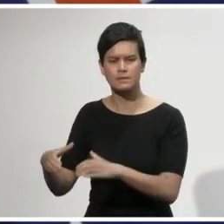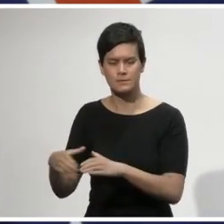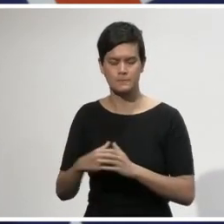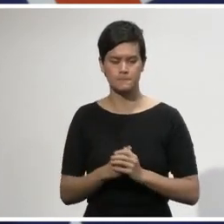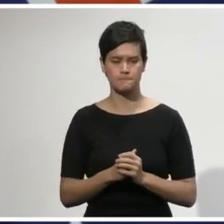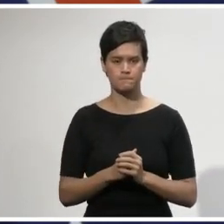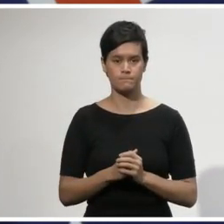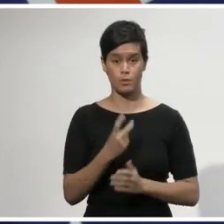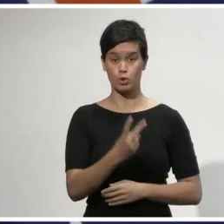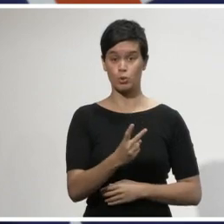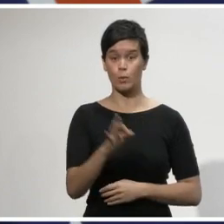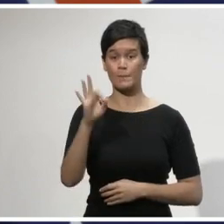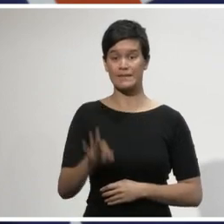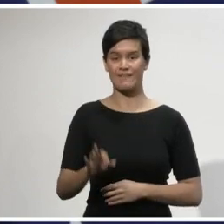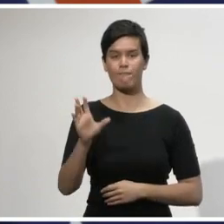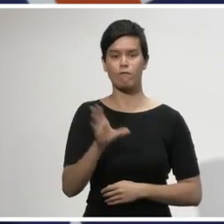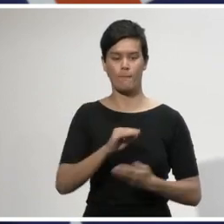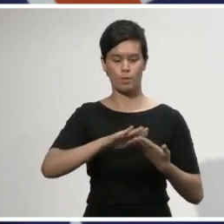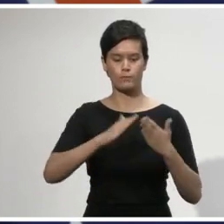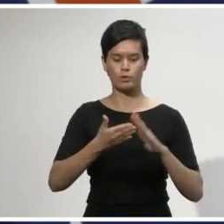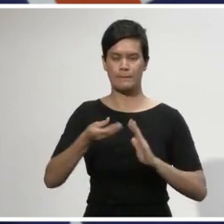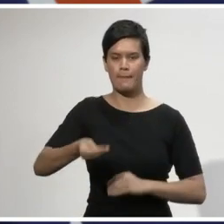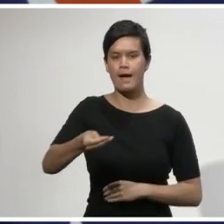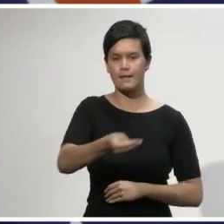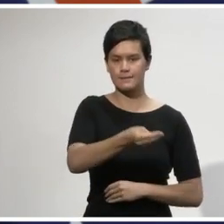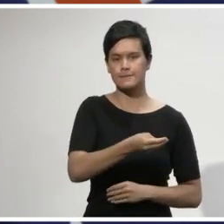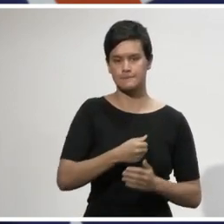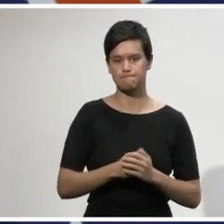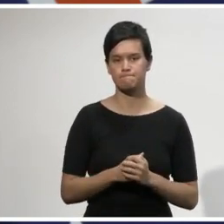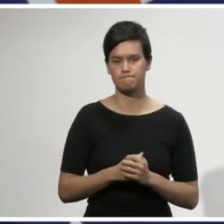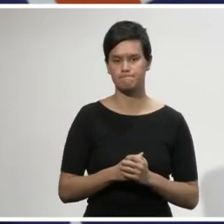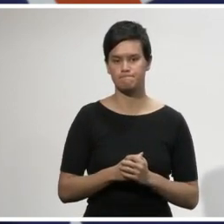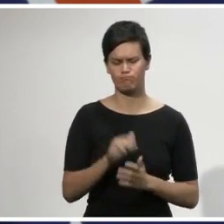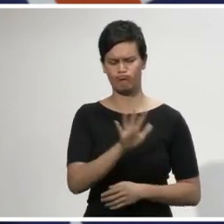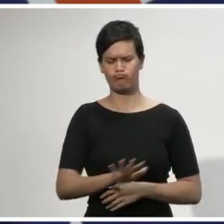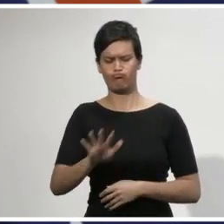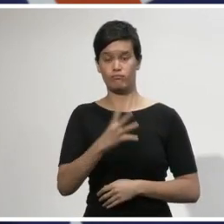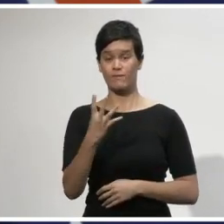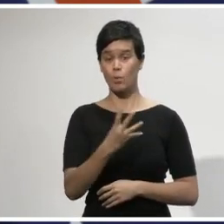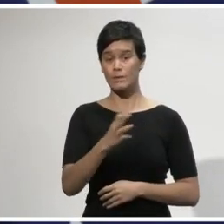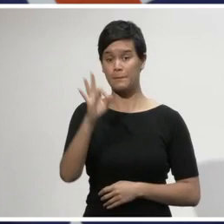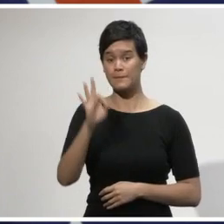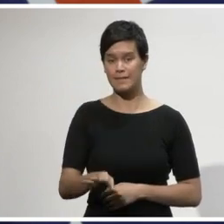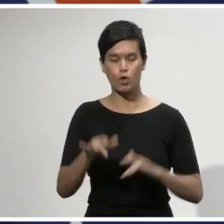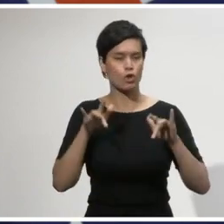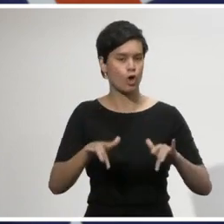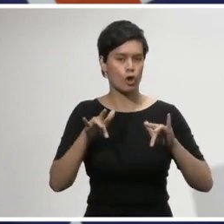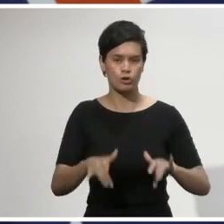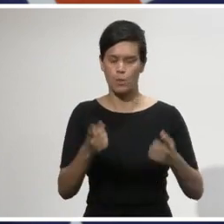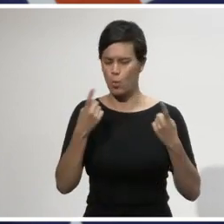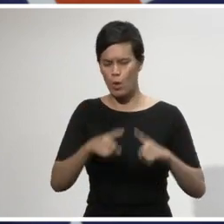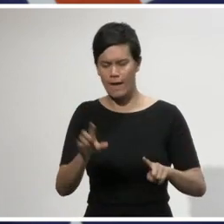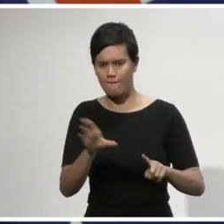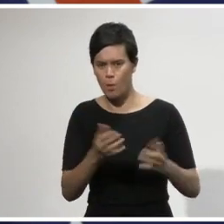2%. There are still cases that we continue to investigate, and that's about 14%. There are